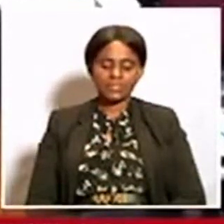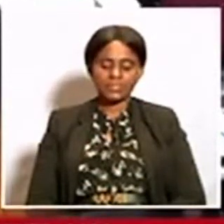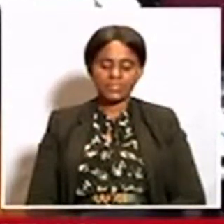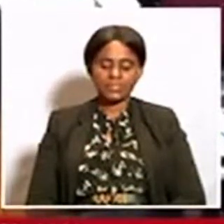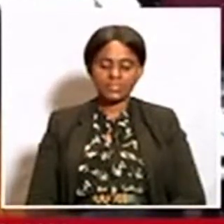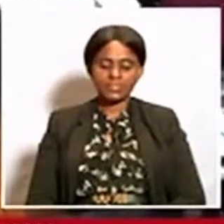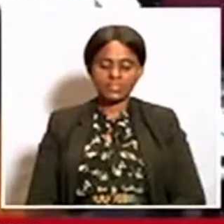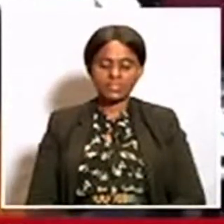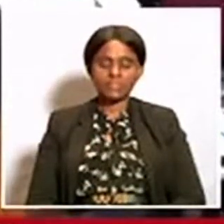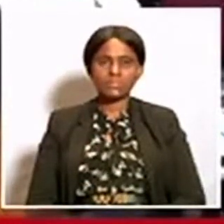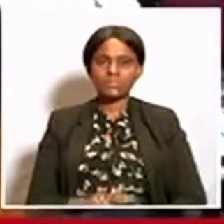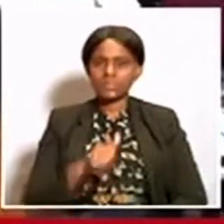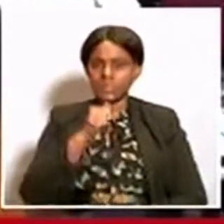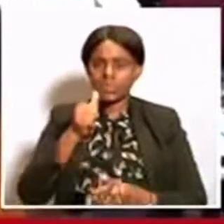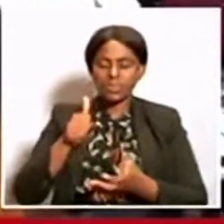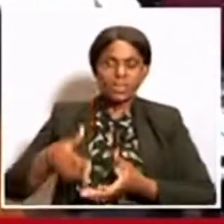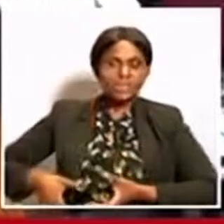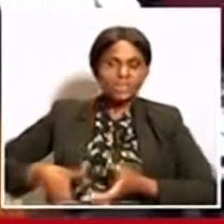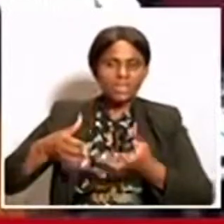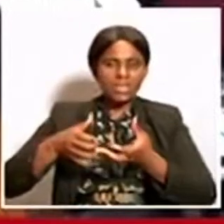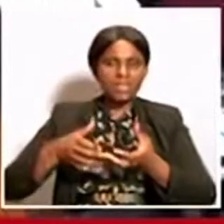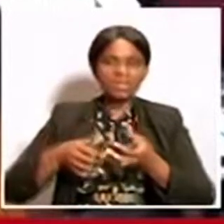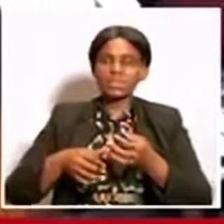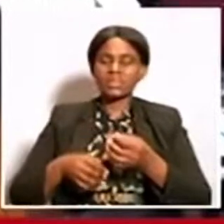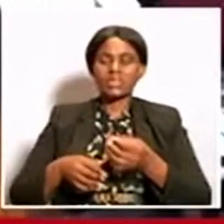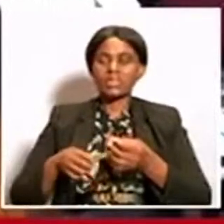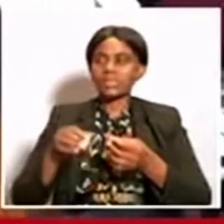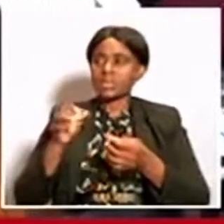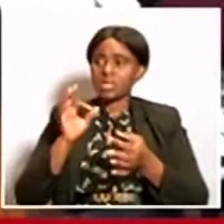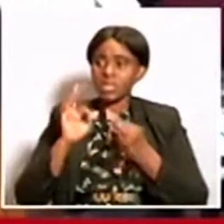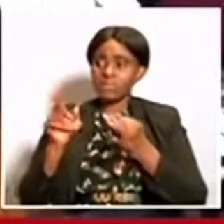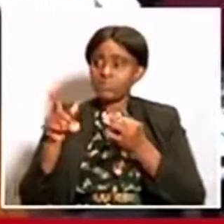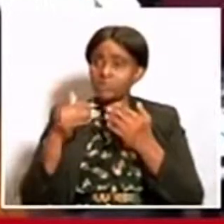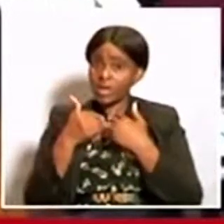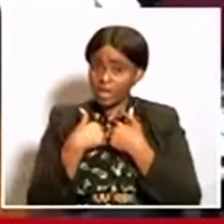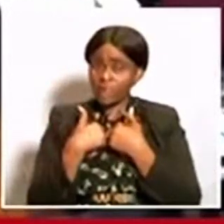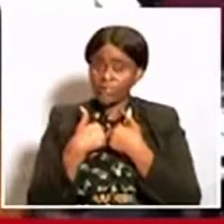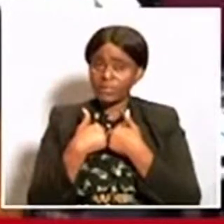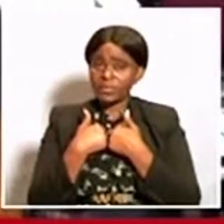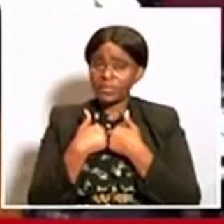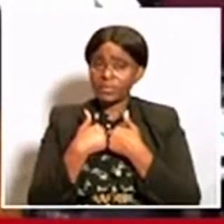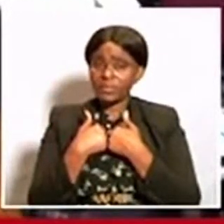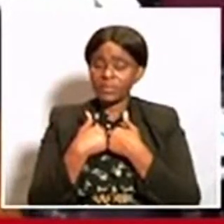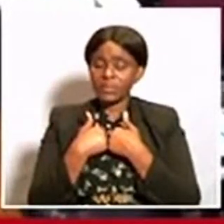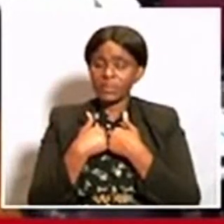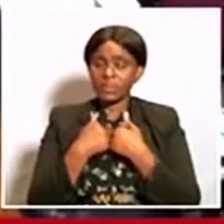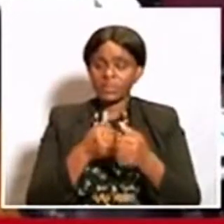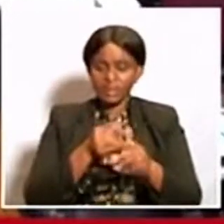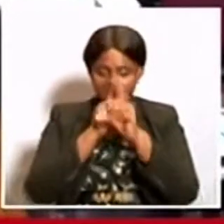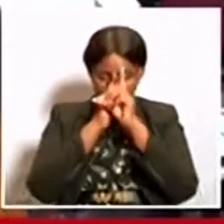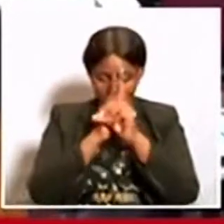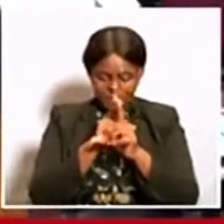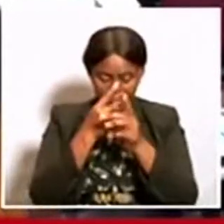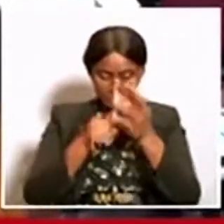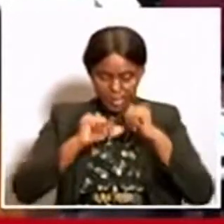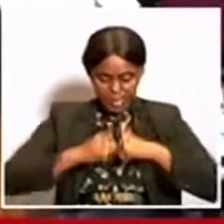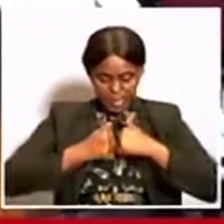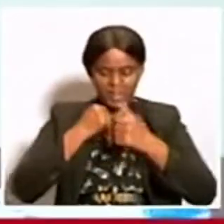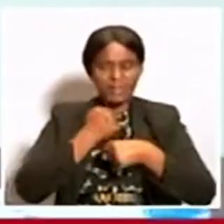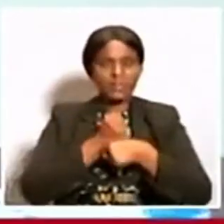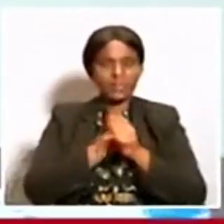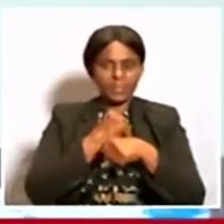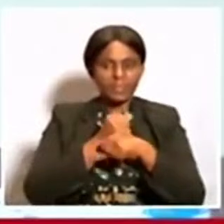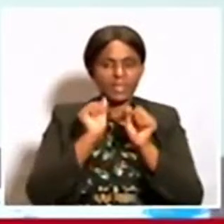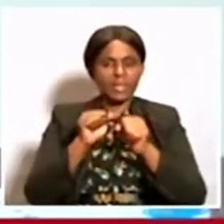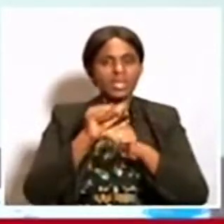It wasn't carried. No, I'm saying if you have it, because eventually the decision that we are making, we could call